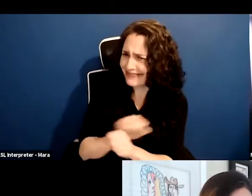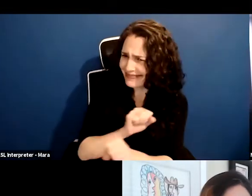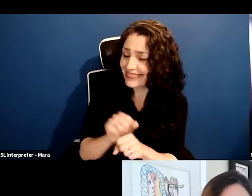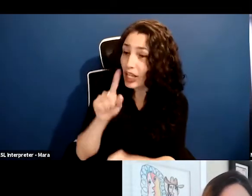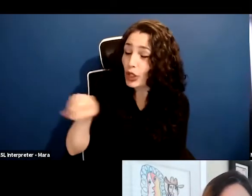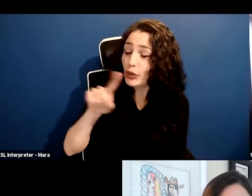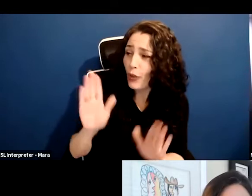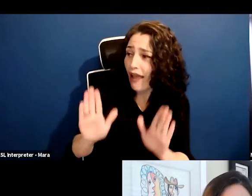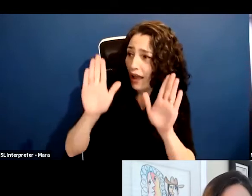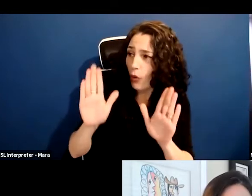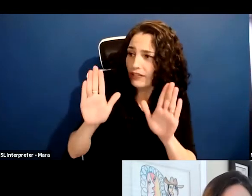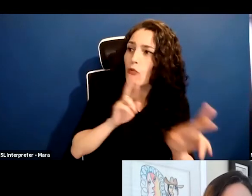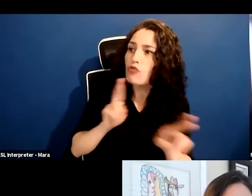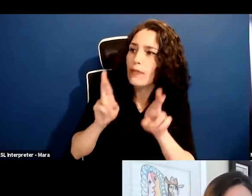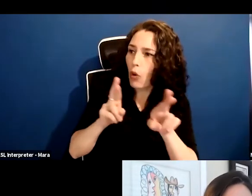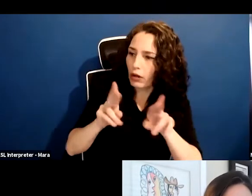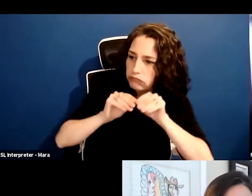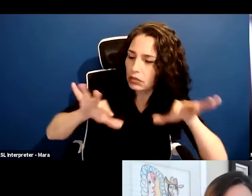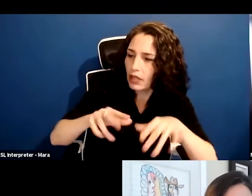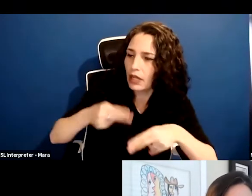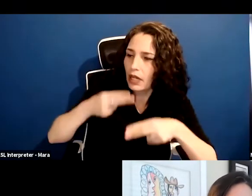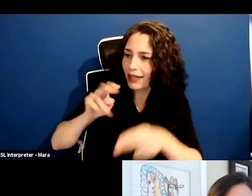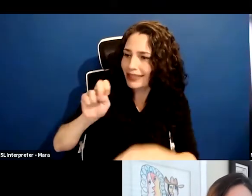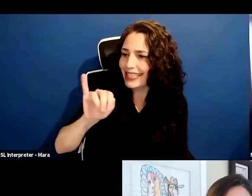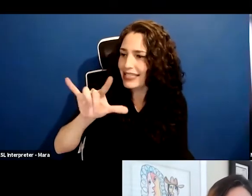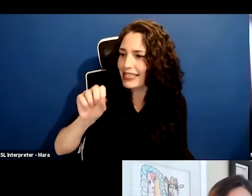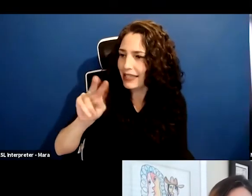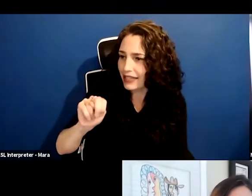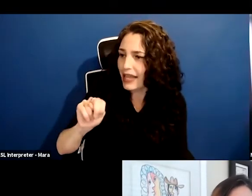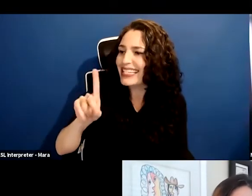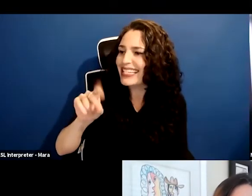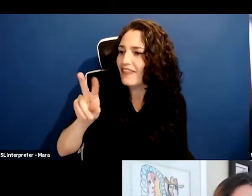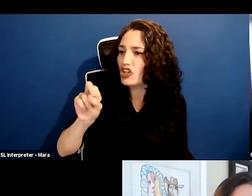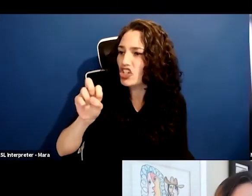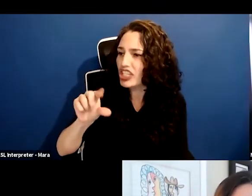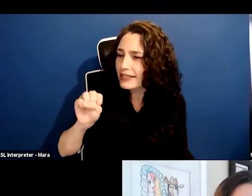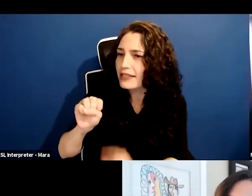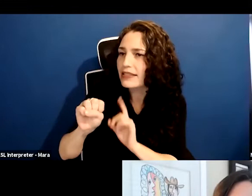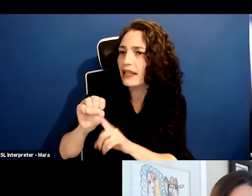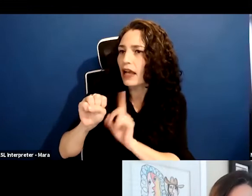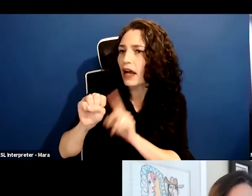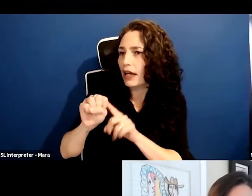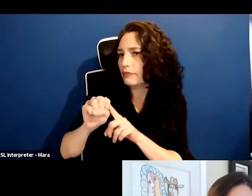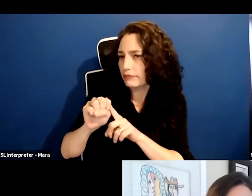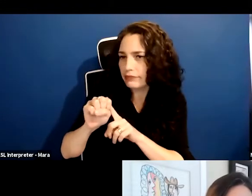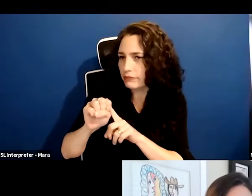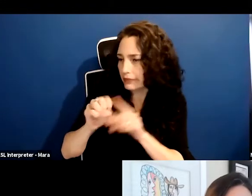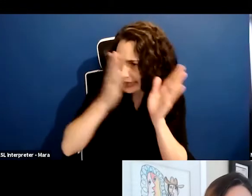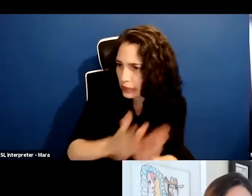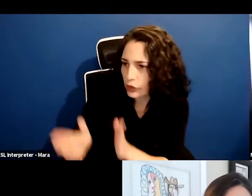had this amazing report come out called the Nielsen's Divergence Intelligence Series for 2020? When